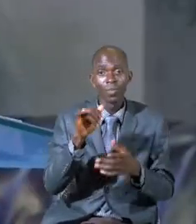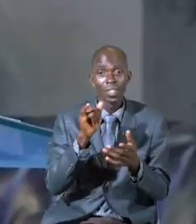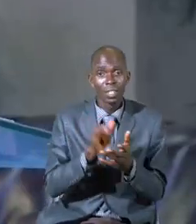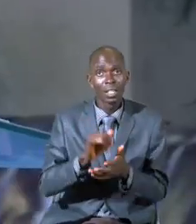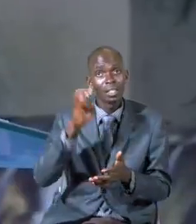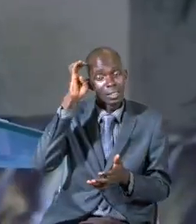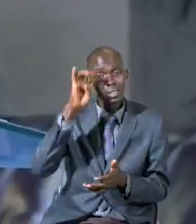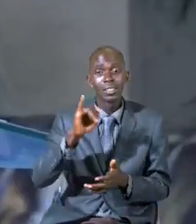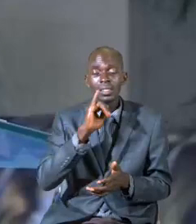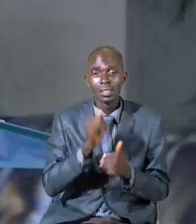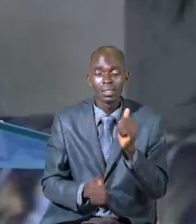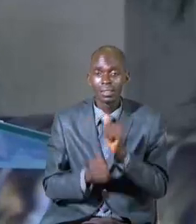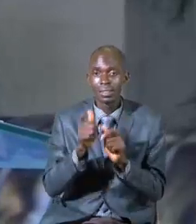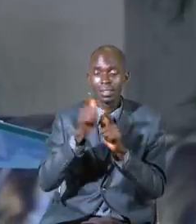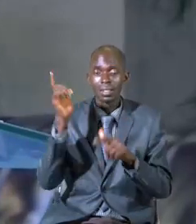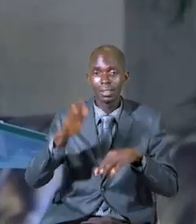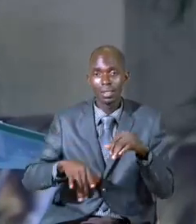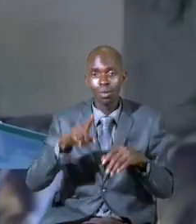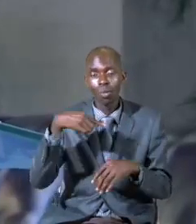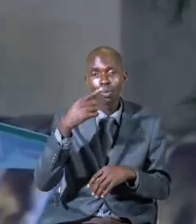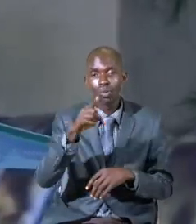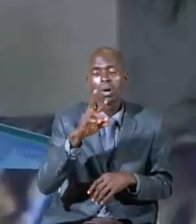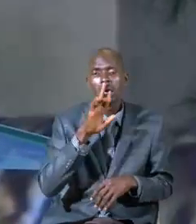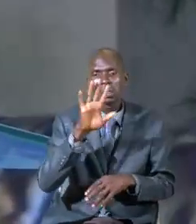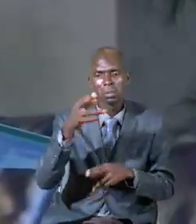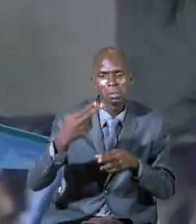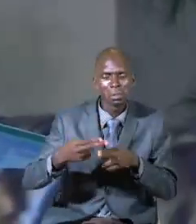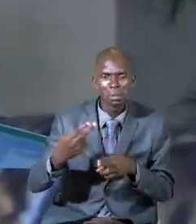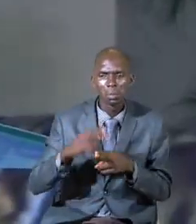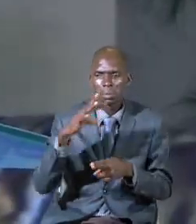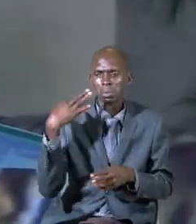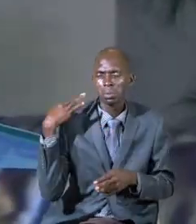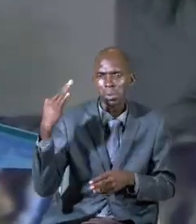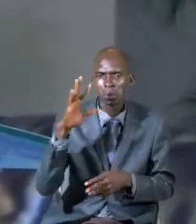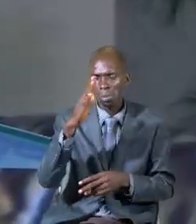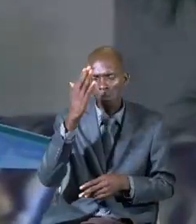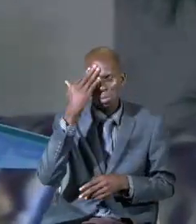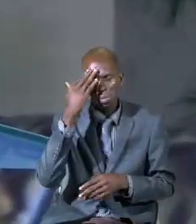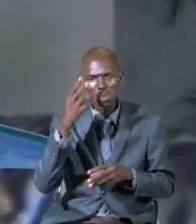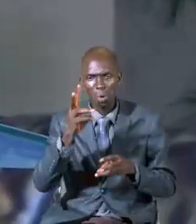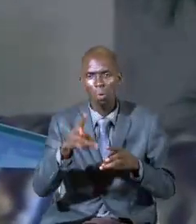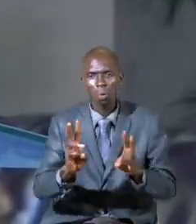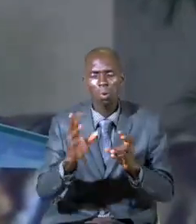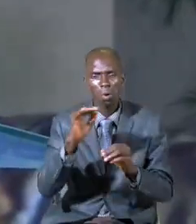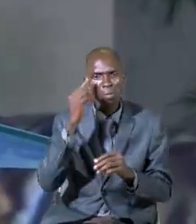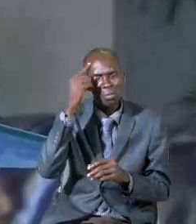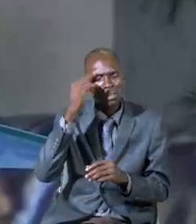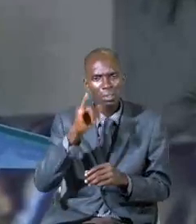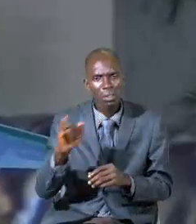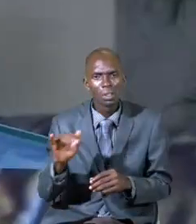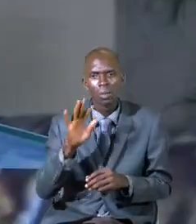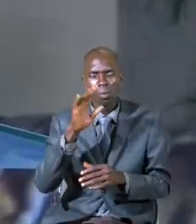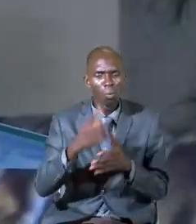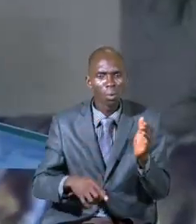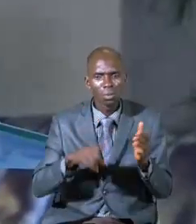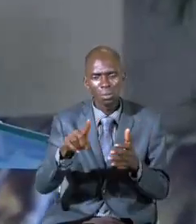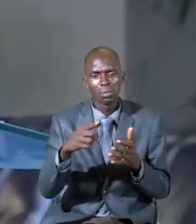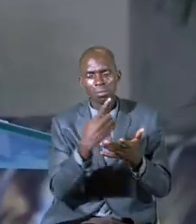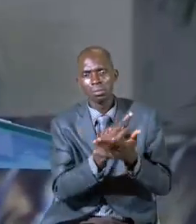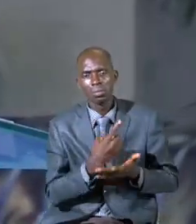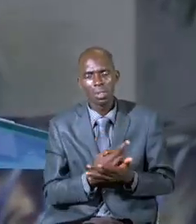your position, your knowledge, your way of thinking, and your criticism of that law of gravity will not